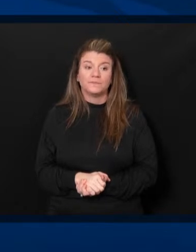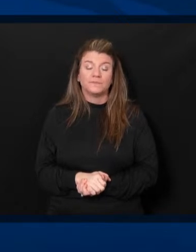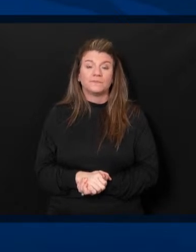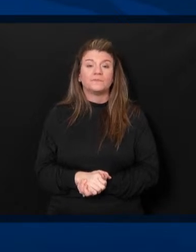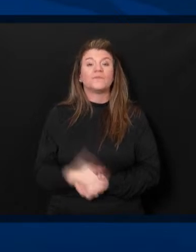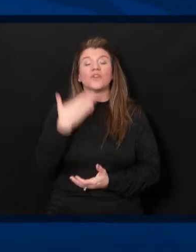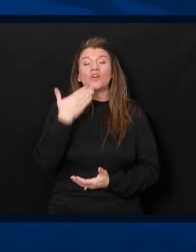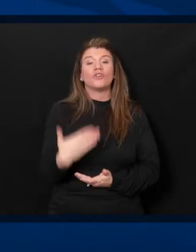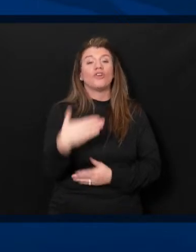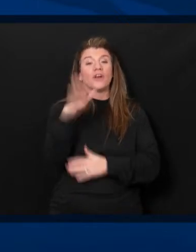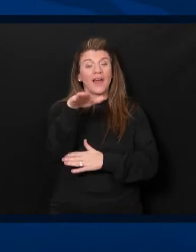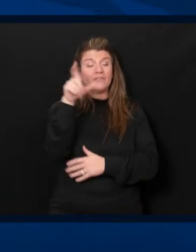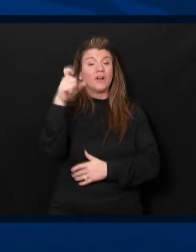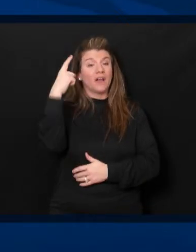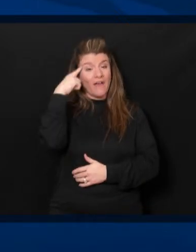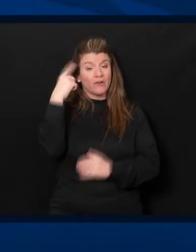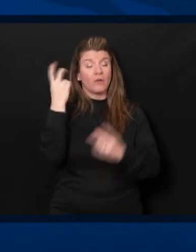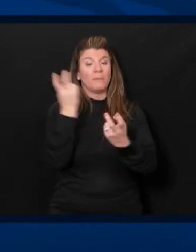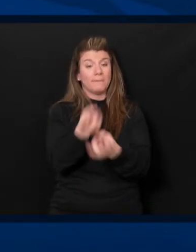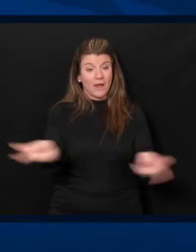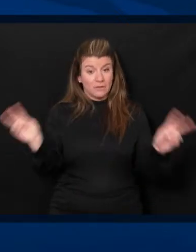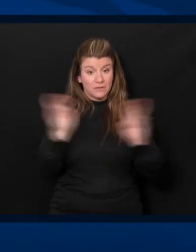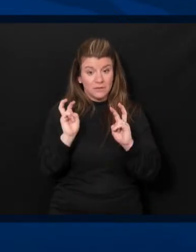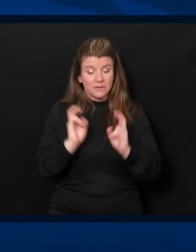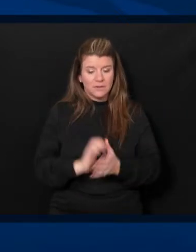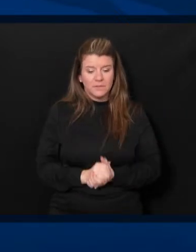Very good afternoon, panel.